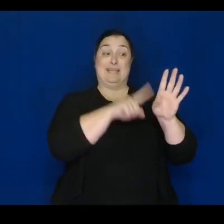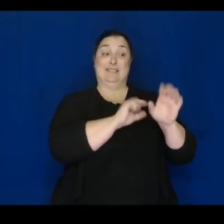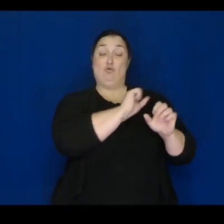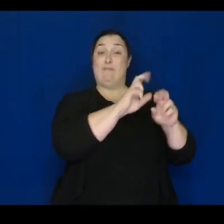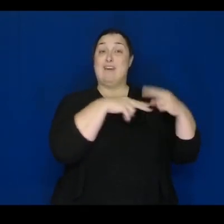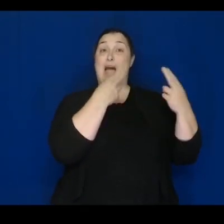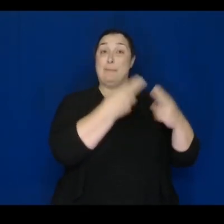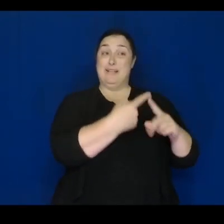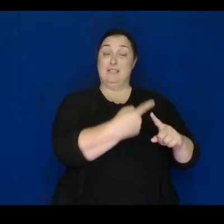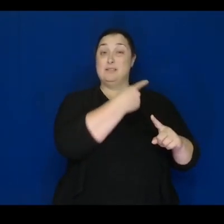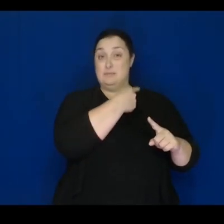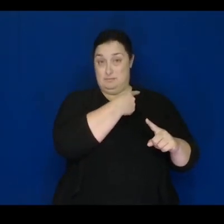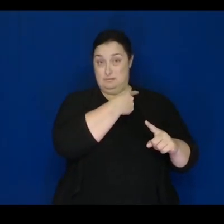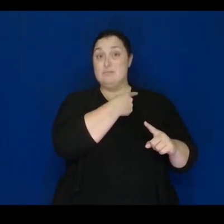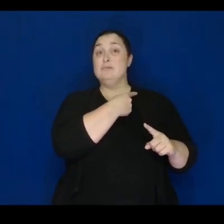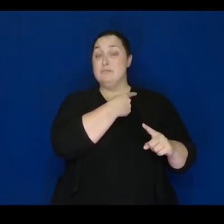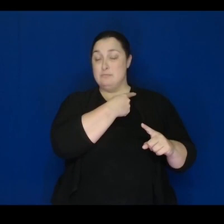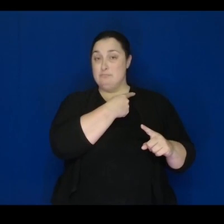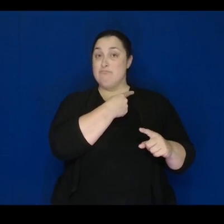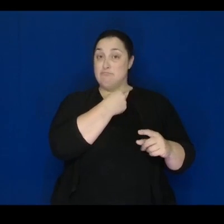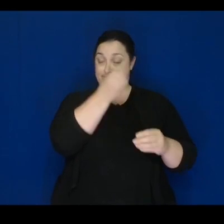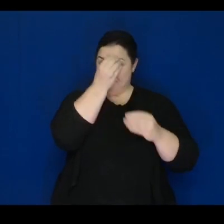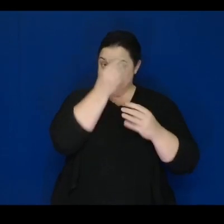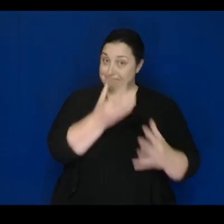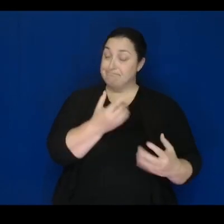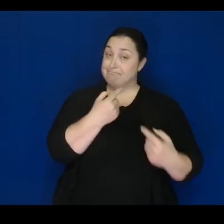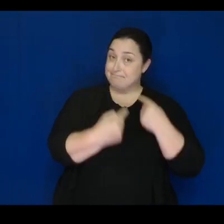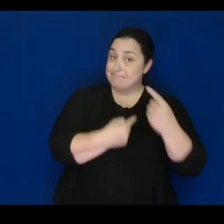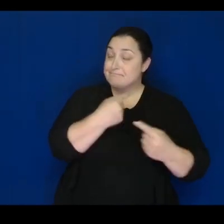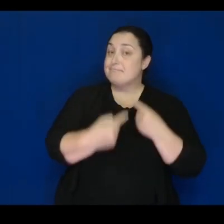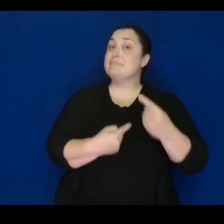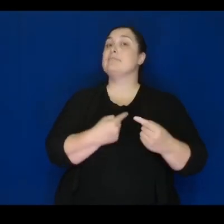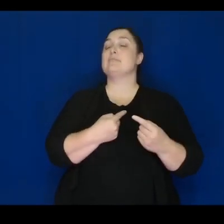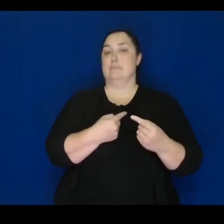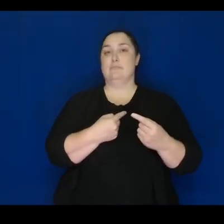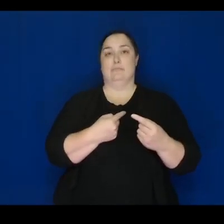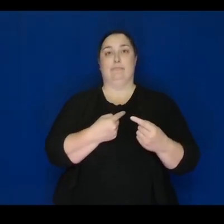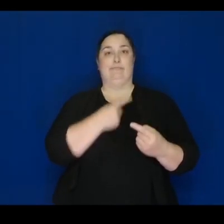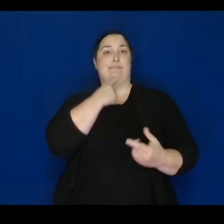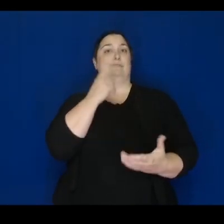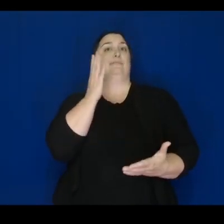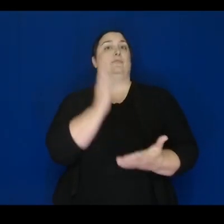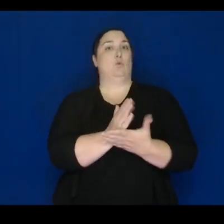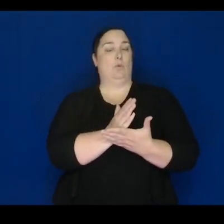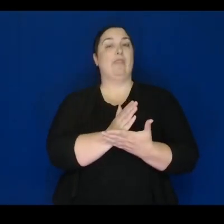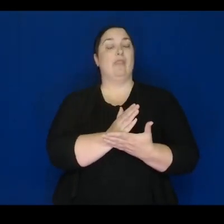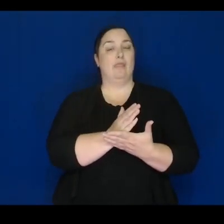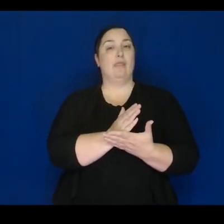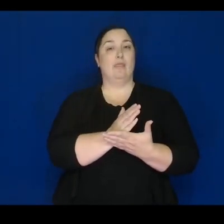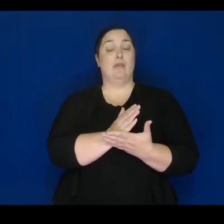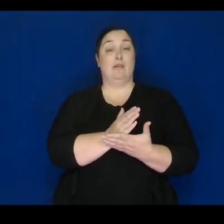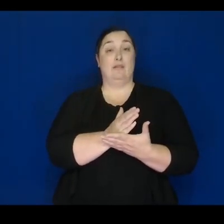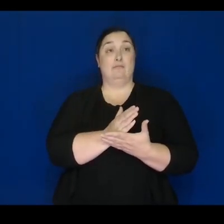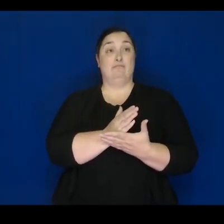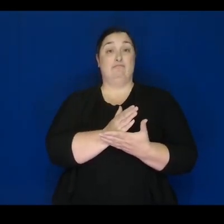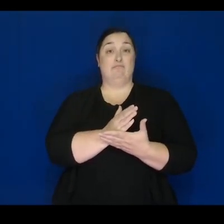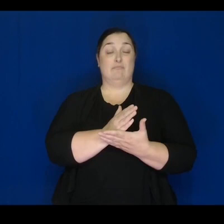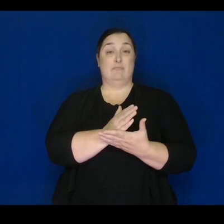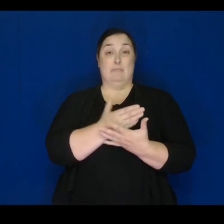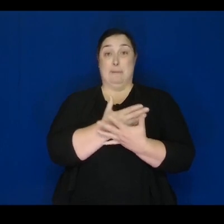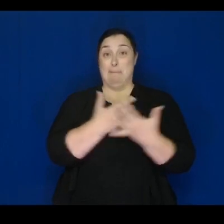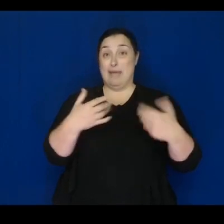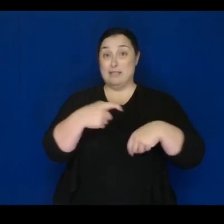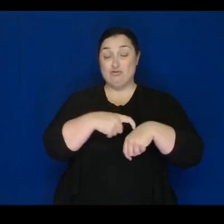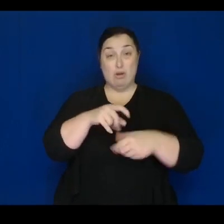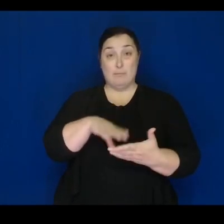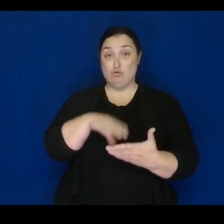through, to bring that truth-telling aspect into that space. And a lot of the times the students have